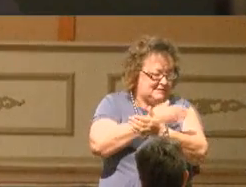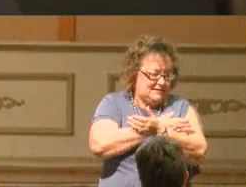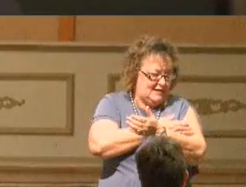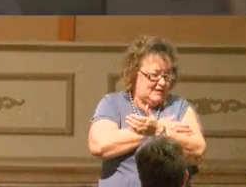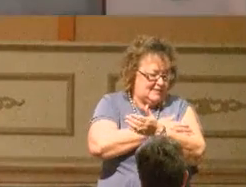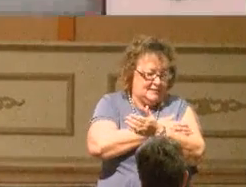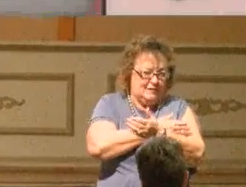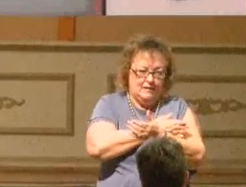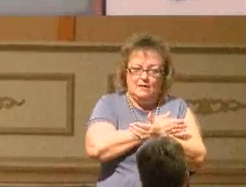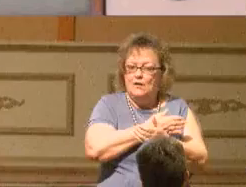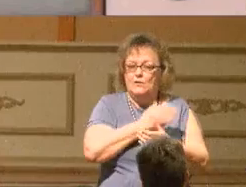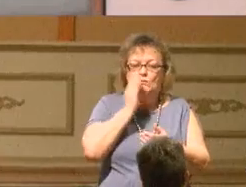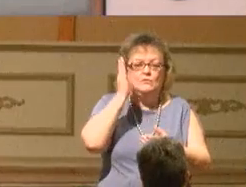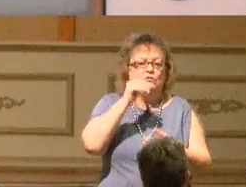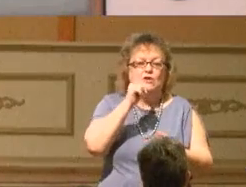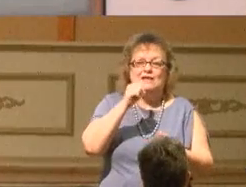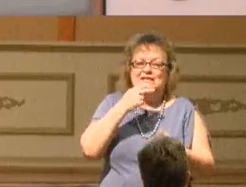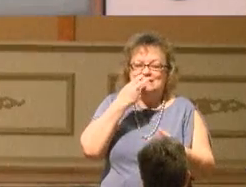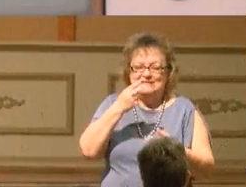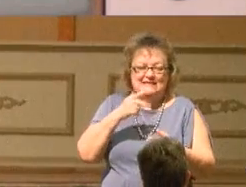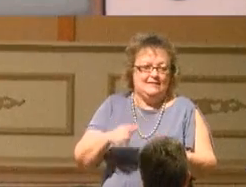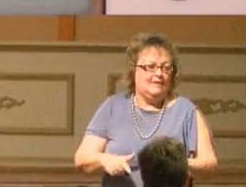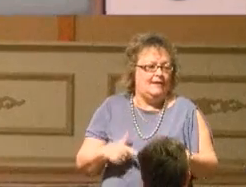not see life.